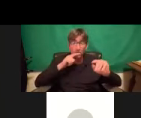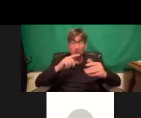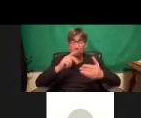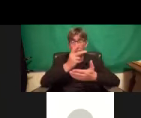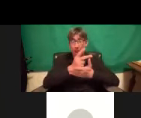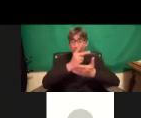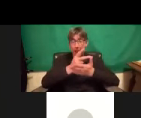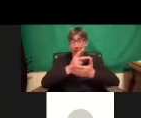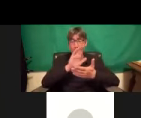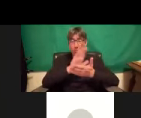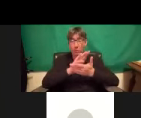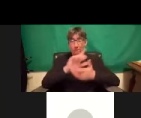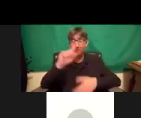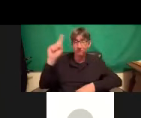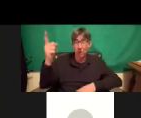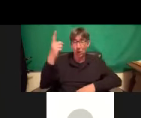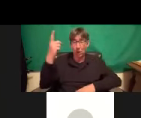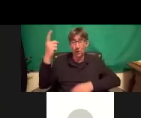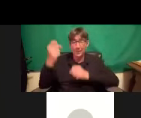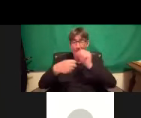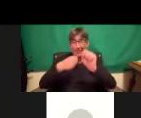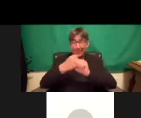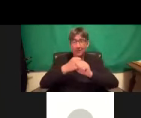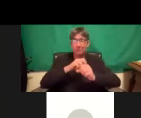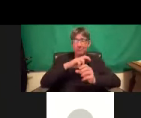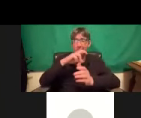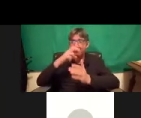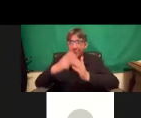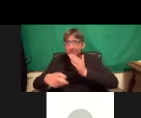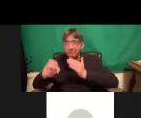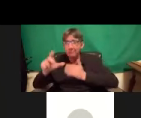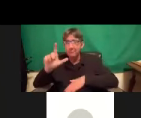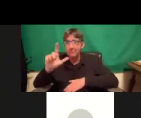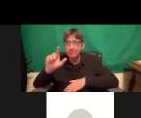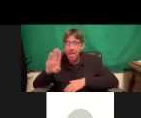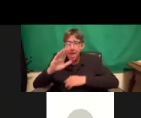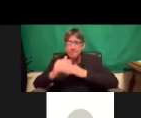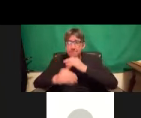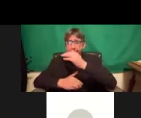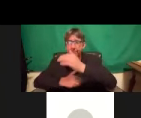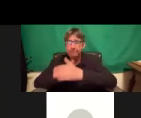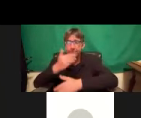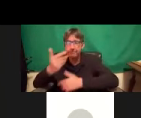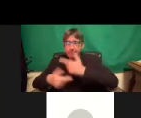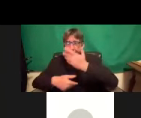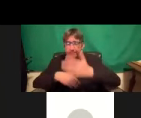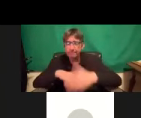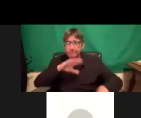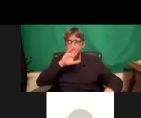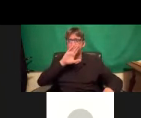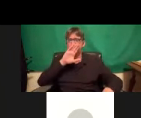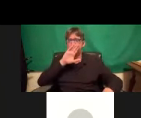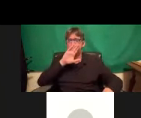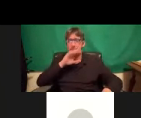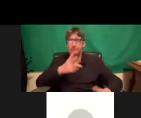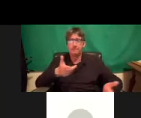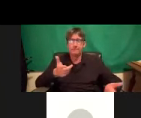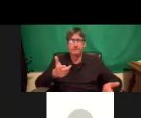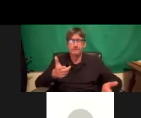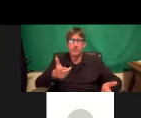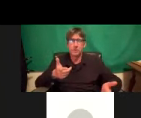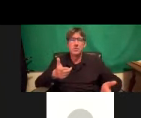already working in labs. And so on top of, figuring out their